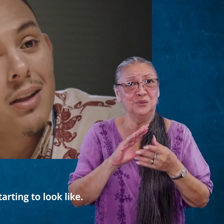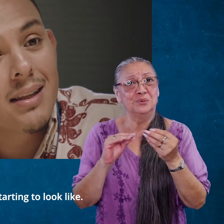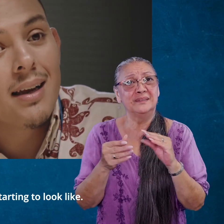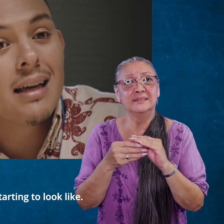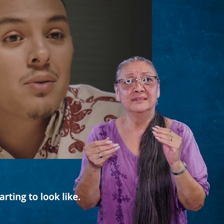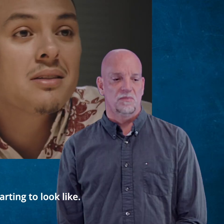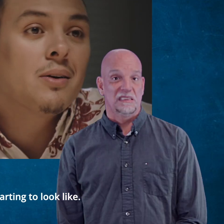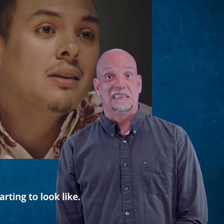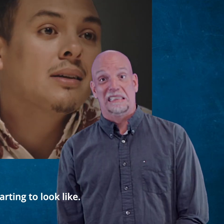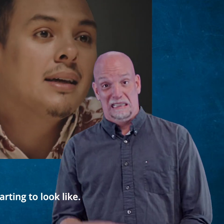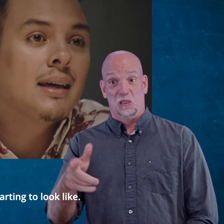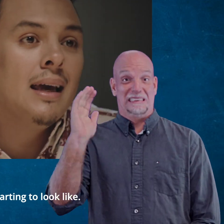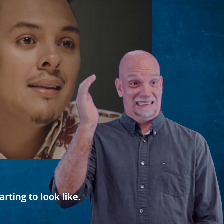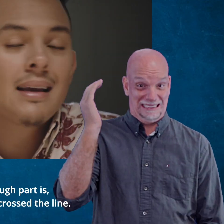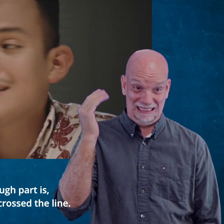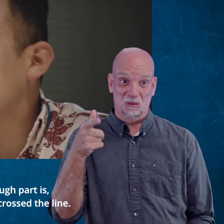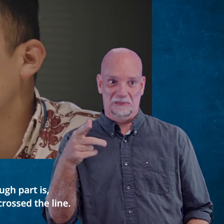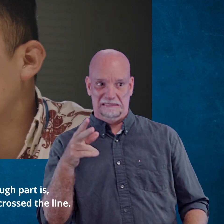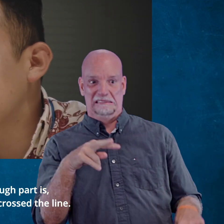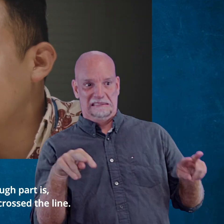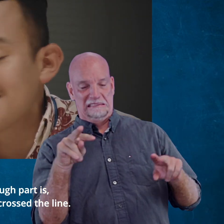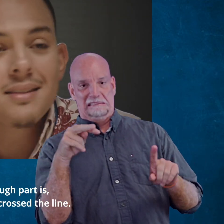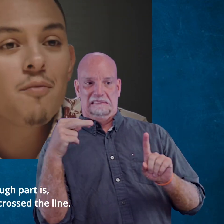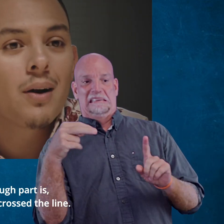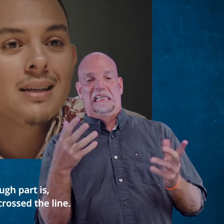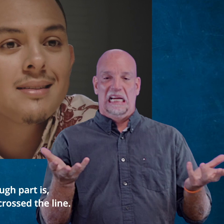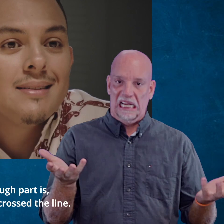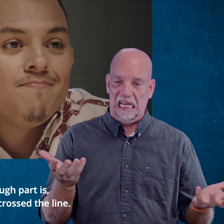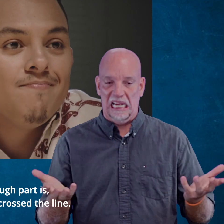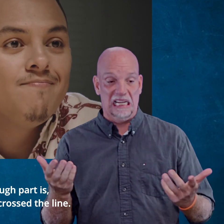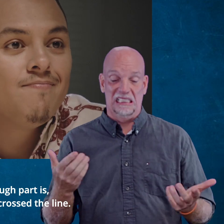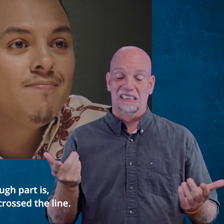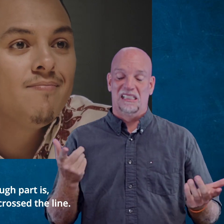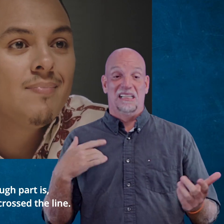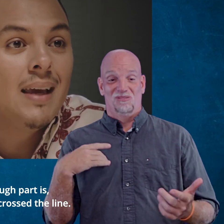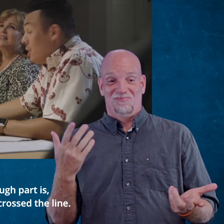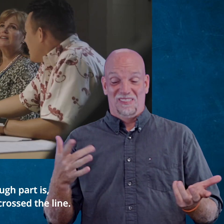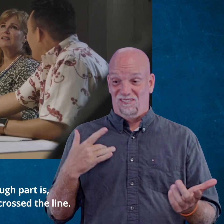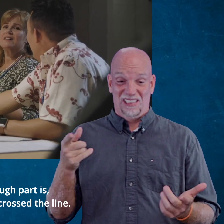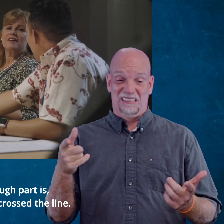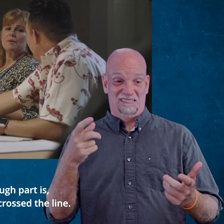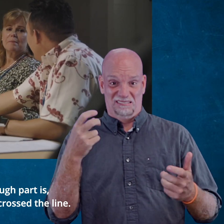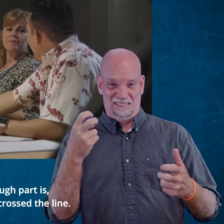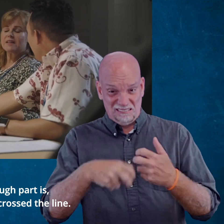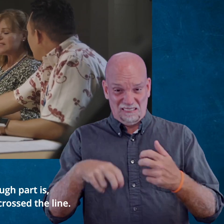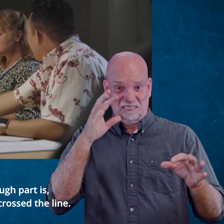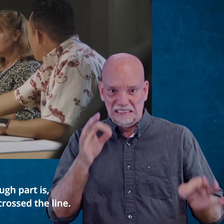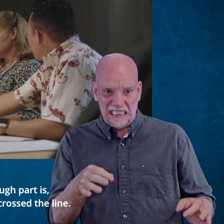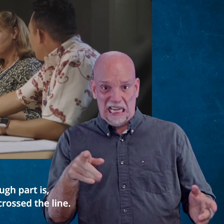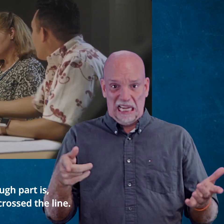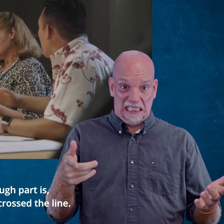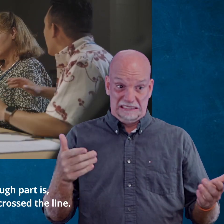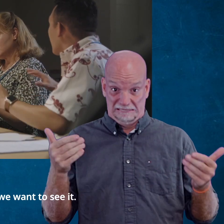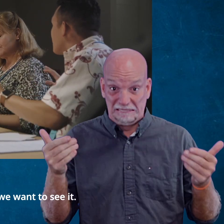what it's starting to look like. That's what it's starting to look like. And I guess that's the tough part is it looks like he crossed the line. It looks like